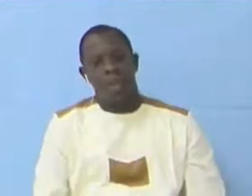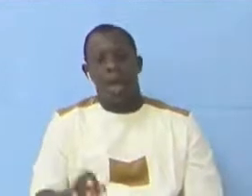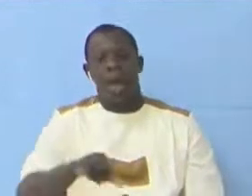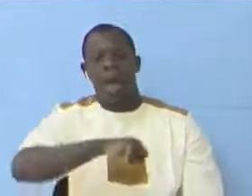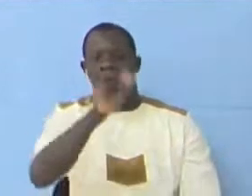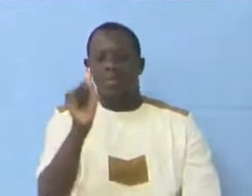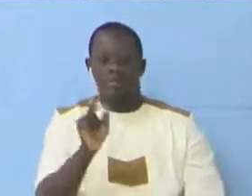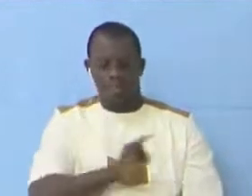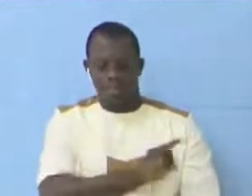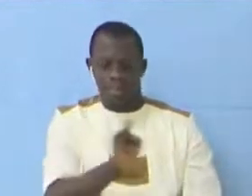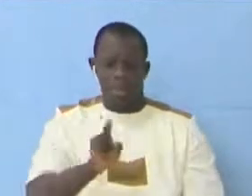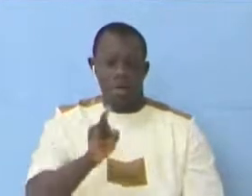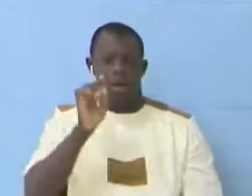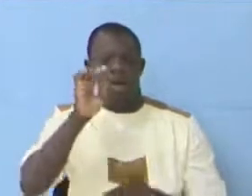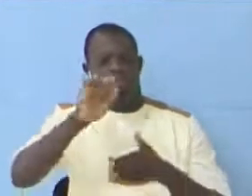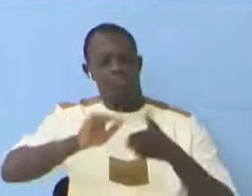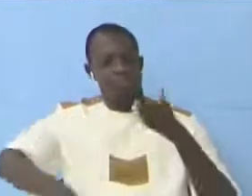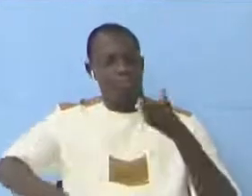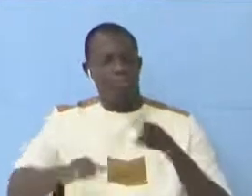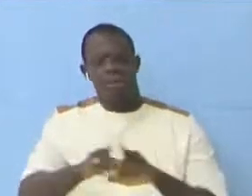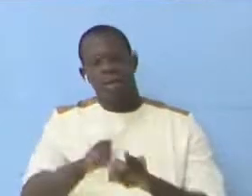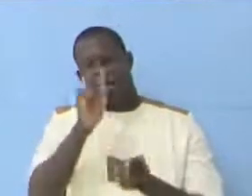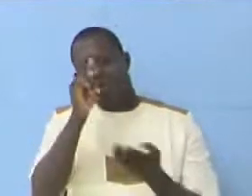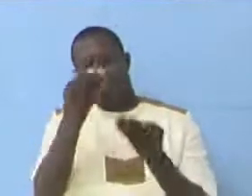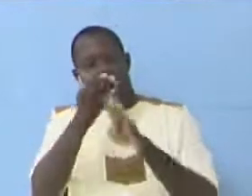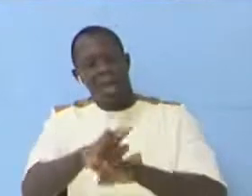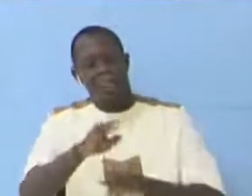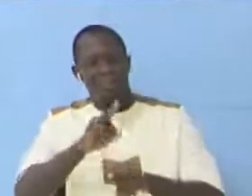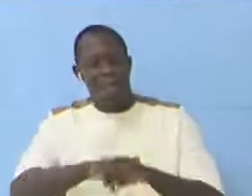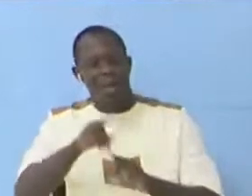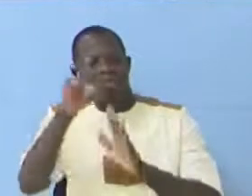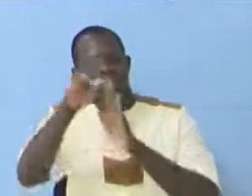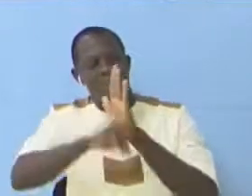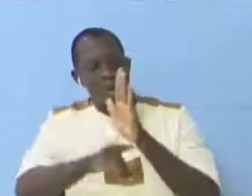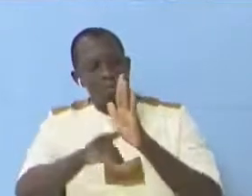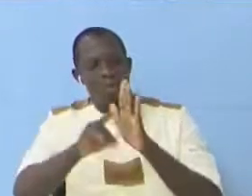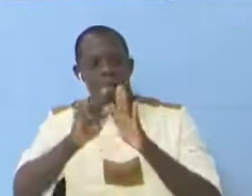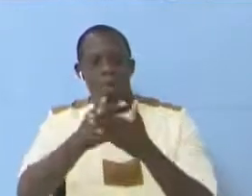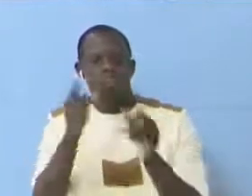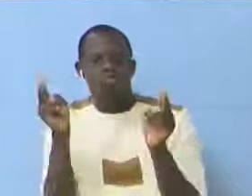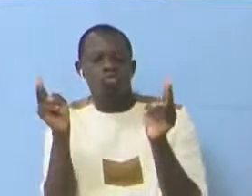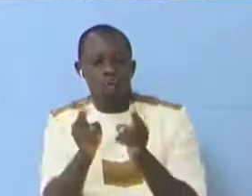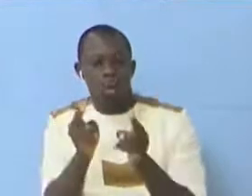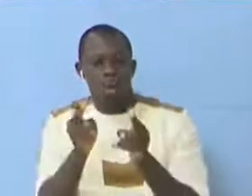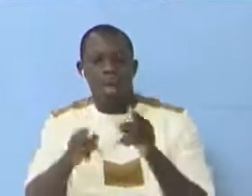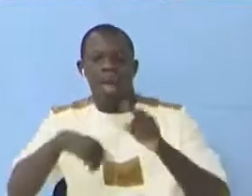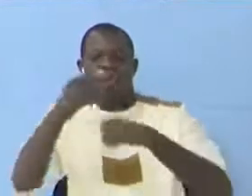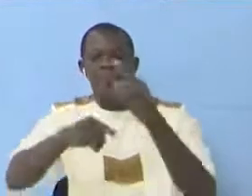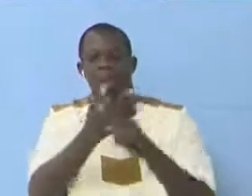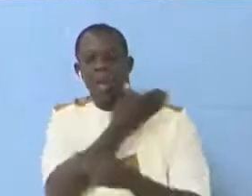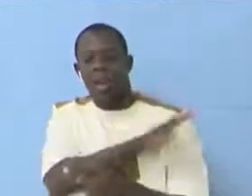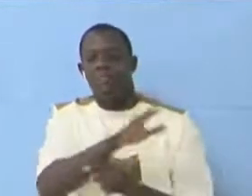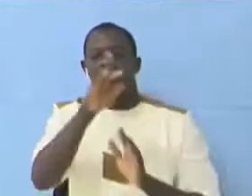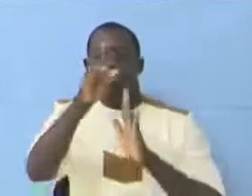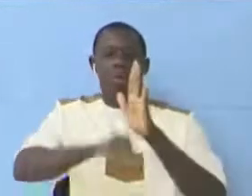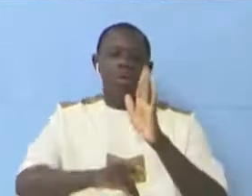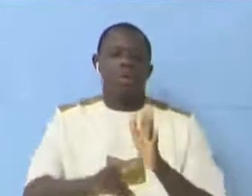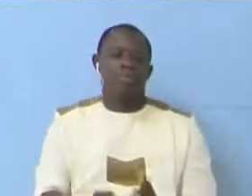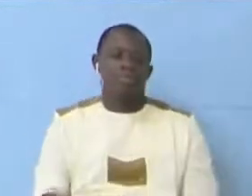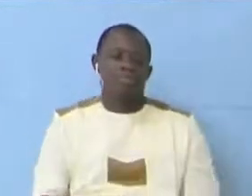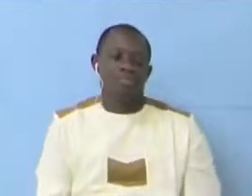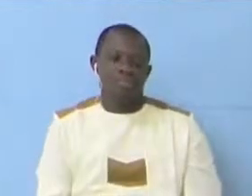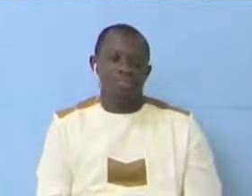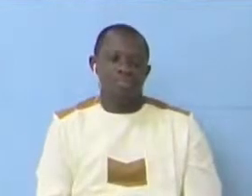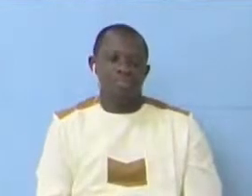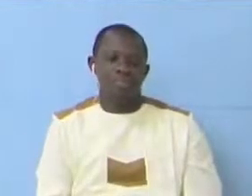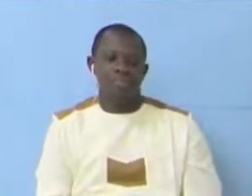end up dying either during the program or shortly after leaving the program. Te ca mujjanteel ga lan lañ ci jëlee ñàkk ci seen bakkan